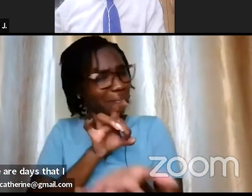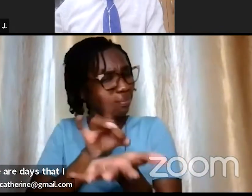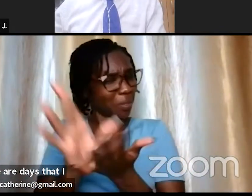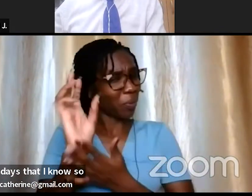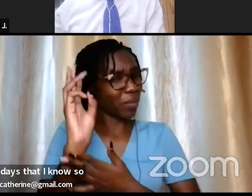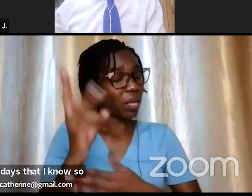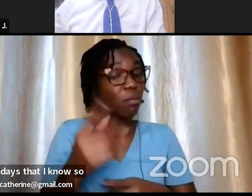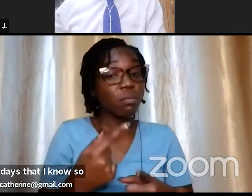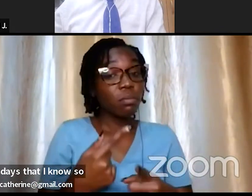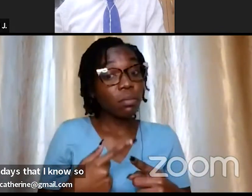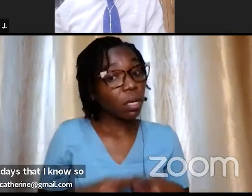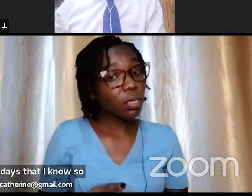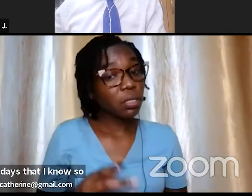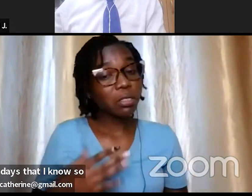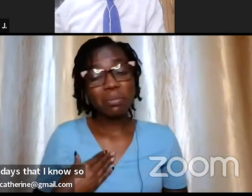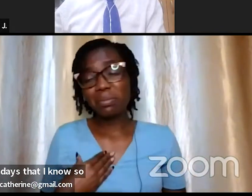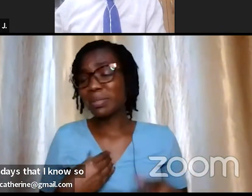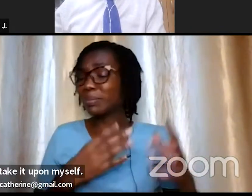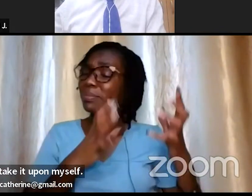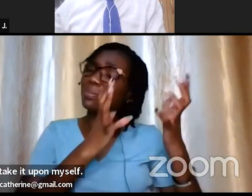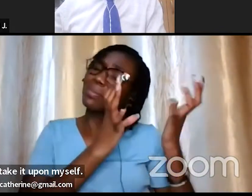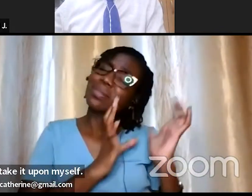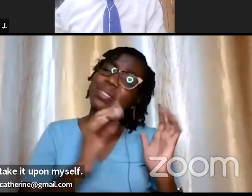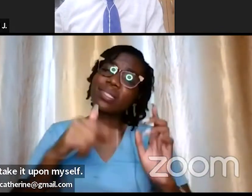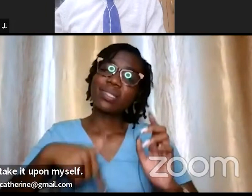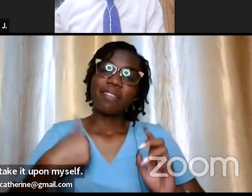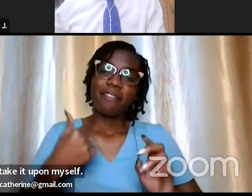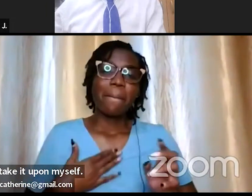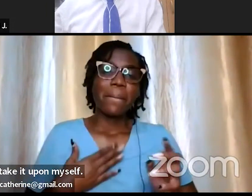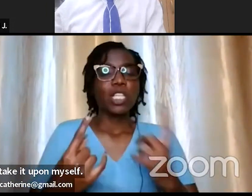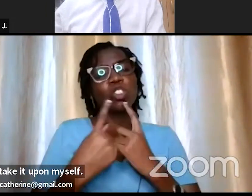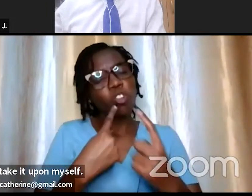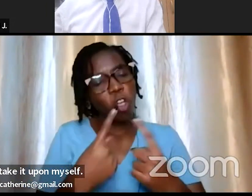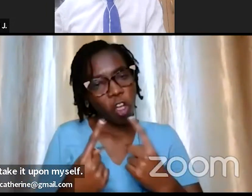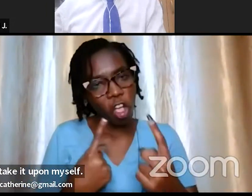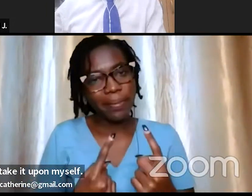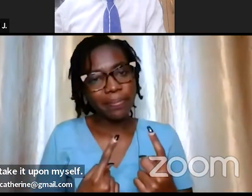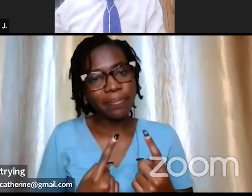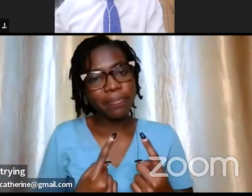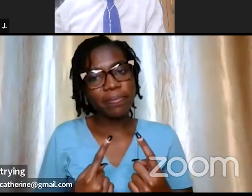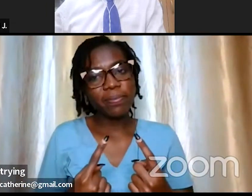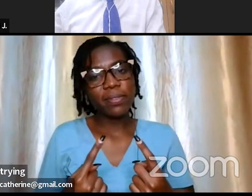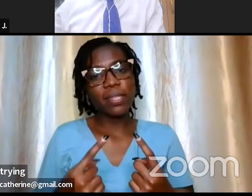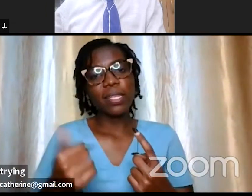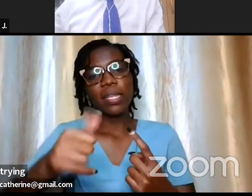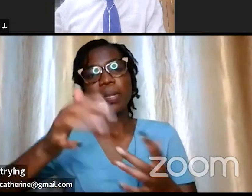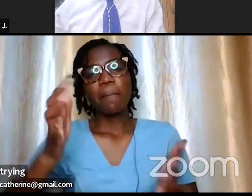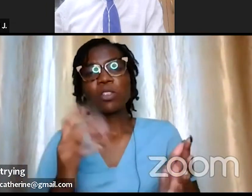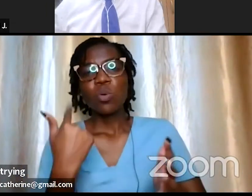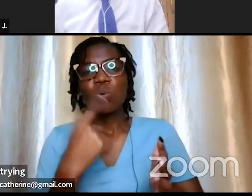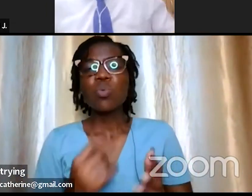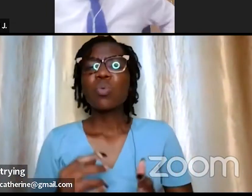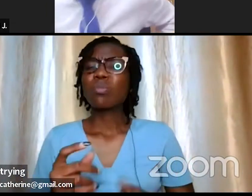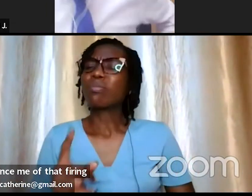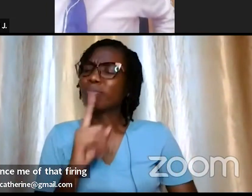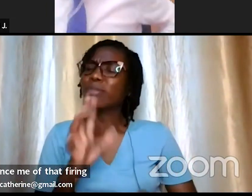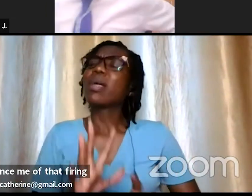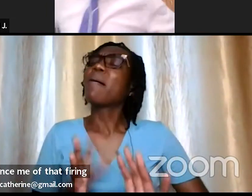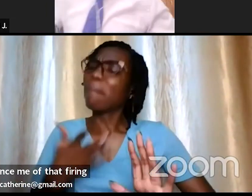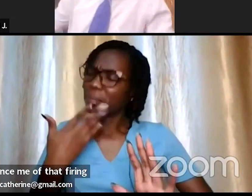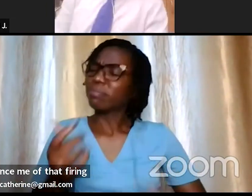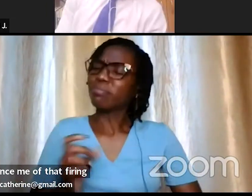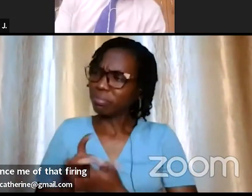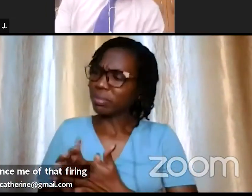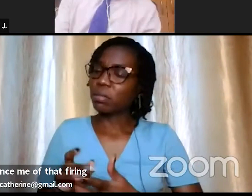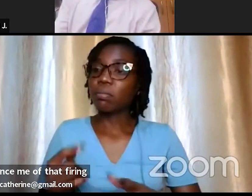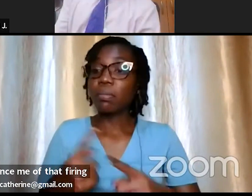take it upon myself to talk whoever is trying to convince me of that firing out of it, because I know